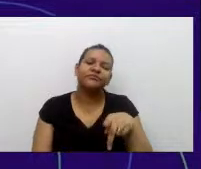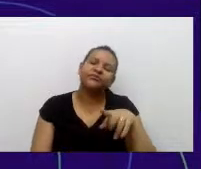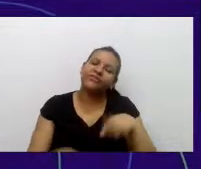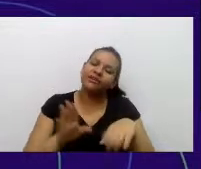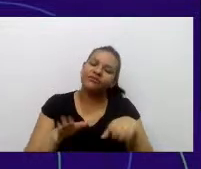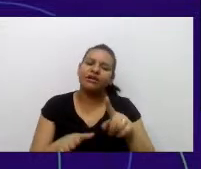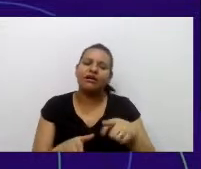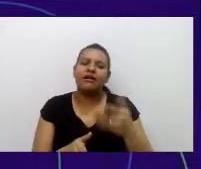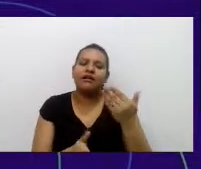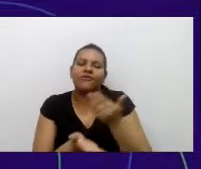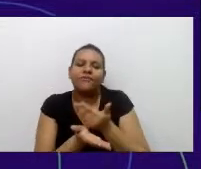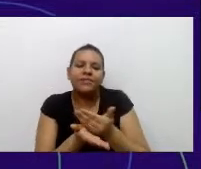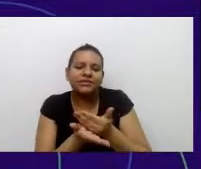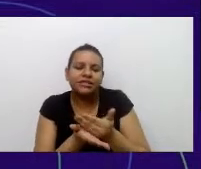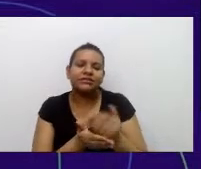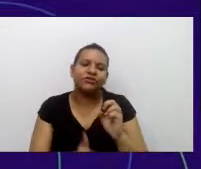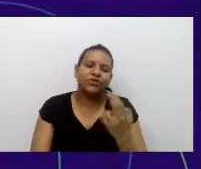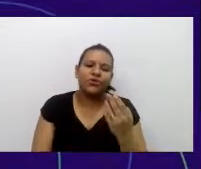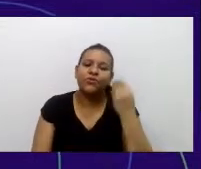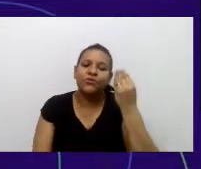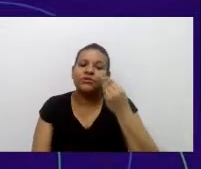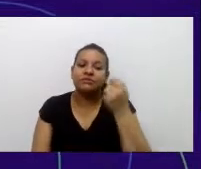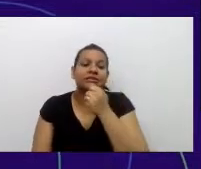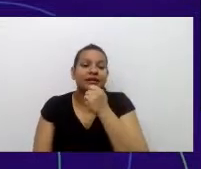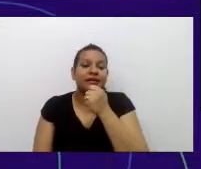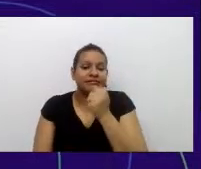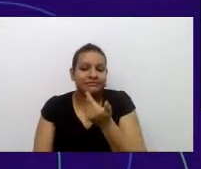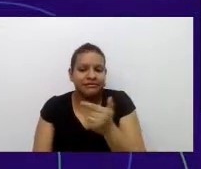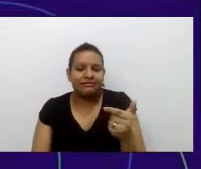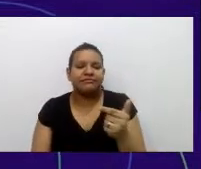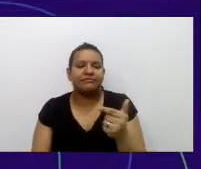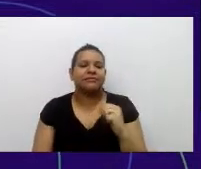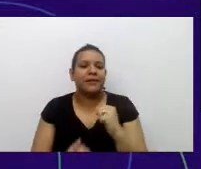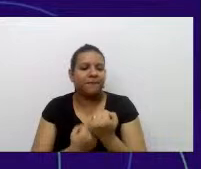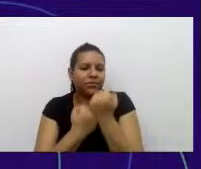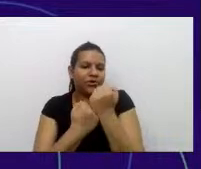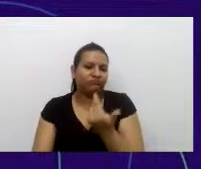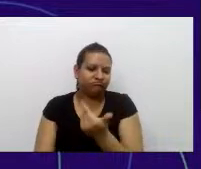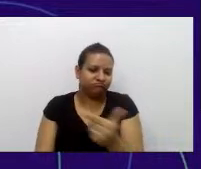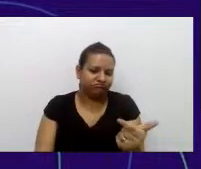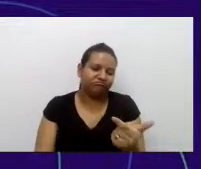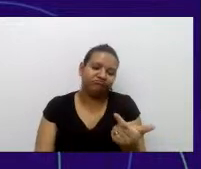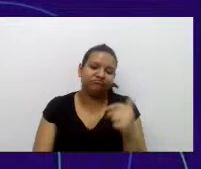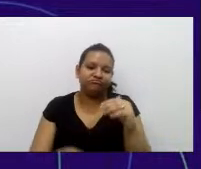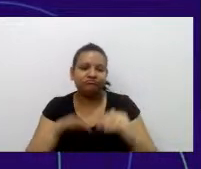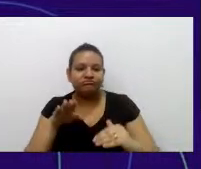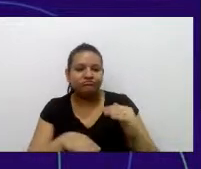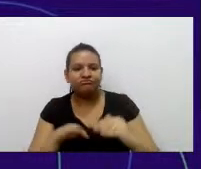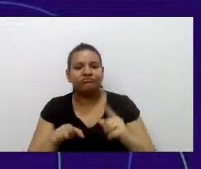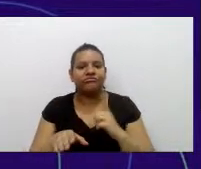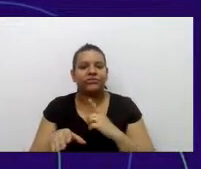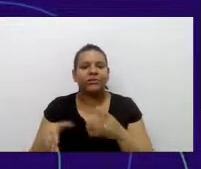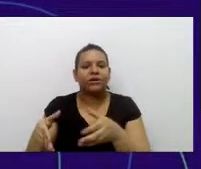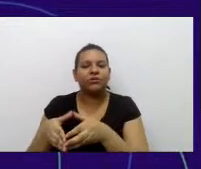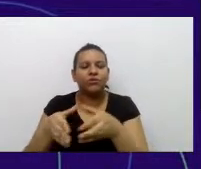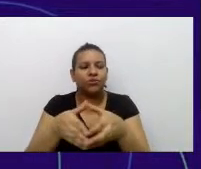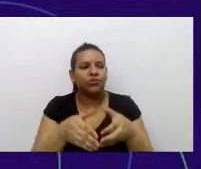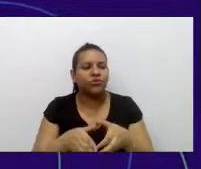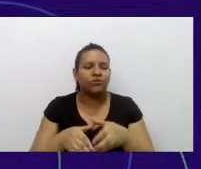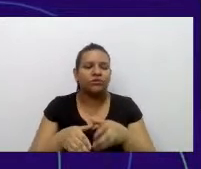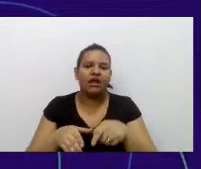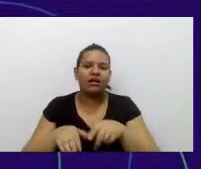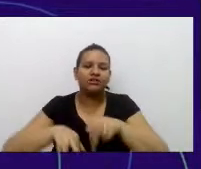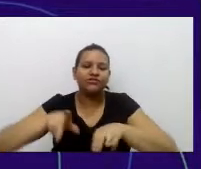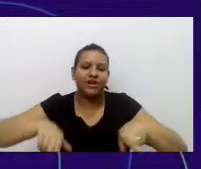lot of experience or support. Maybe they are dealing with multi-level classes. Maybe they need ideas, options. They need